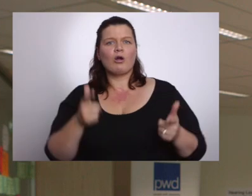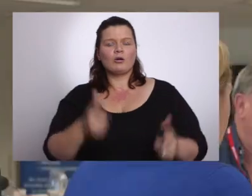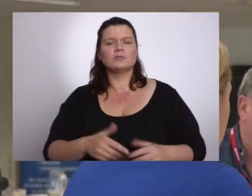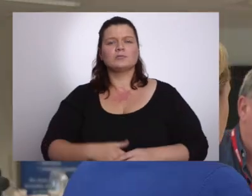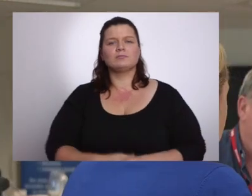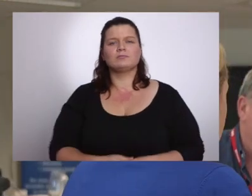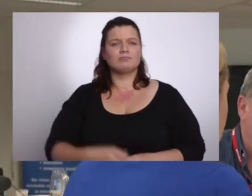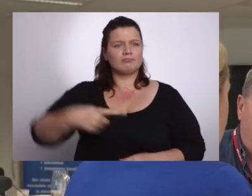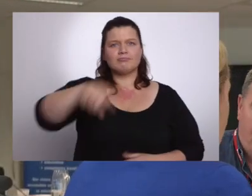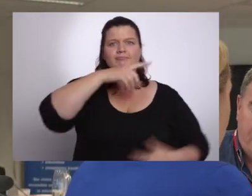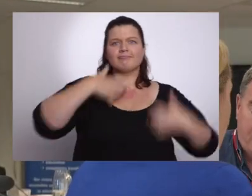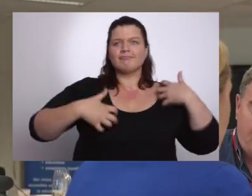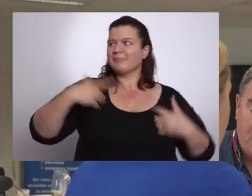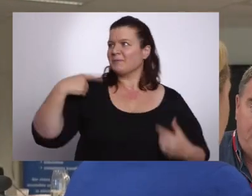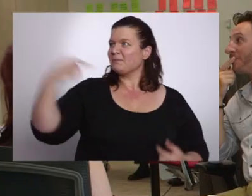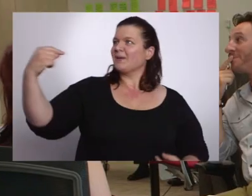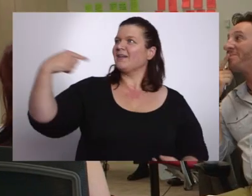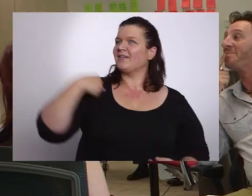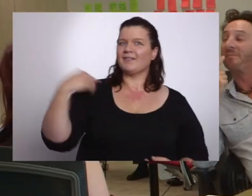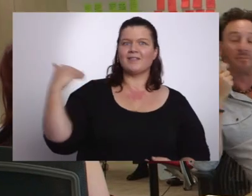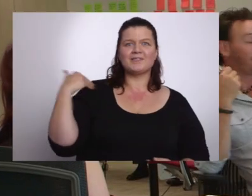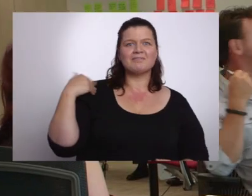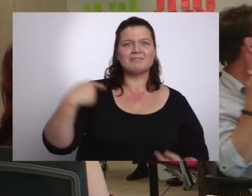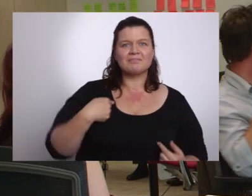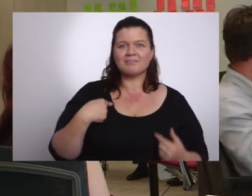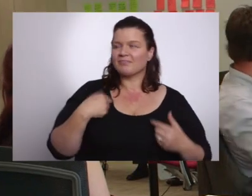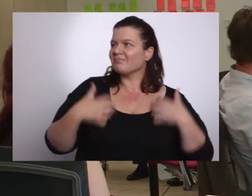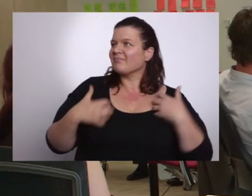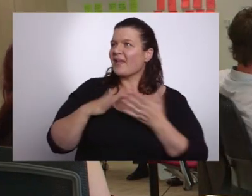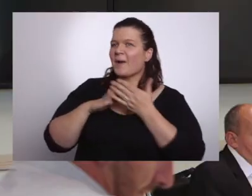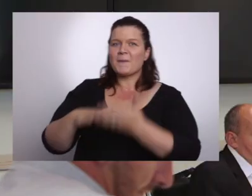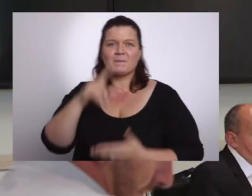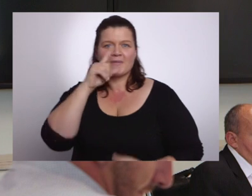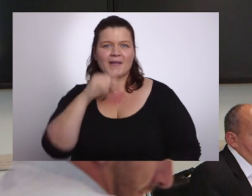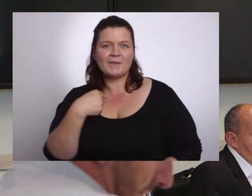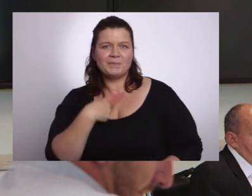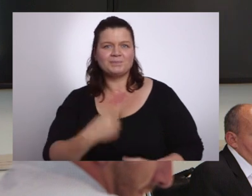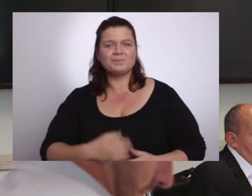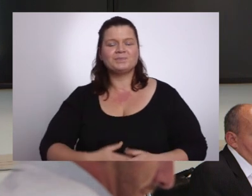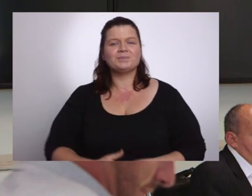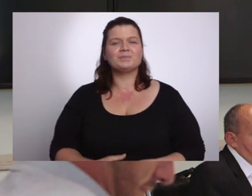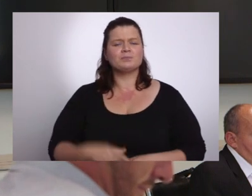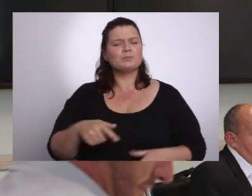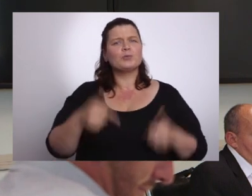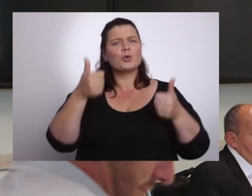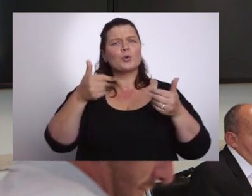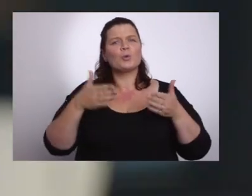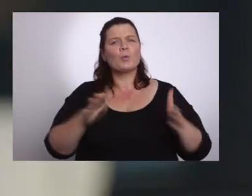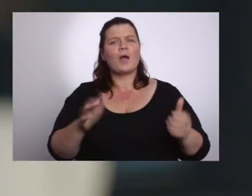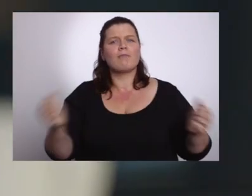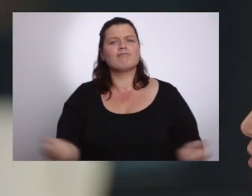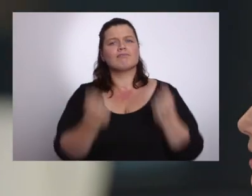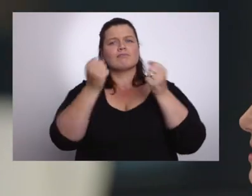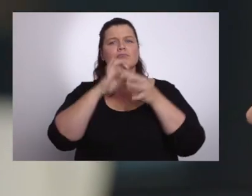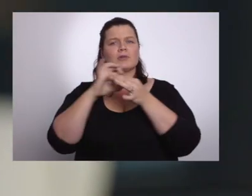excited. And I think it's a wonderful thing to be approached to say, hey, we've got this really complex issue or this thing we need to kind of work on or figure out.